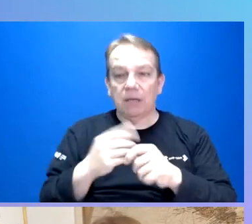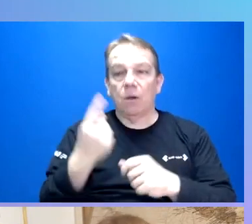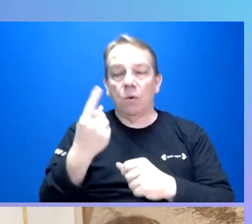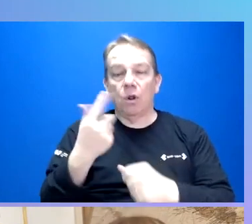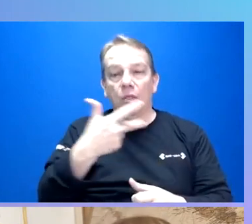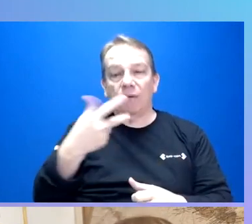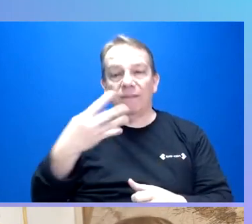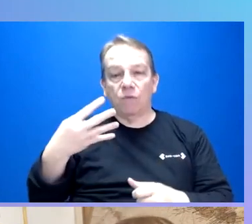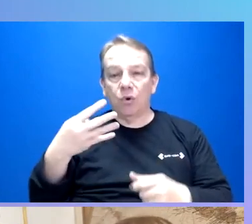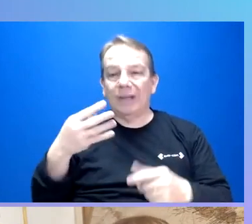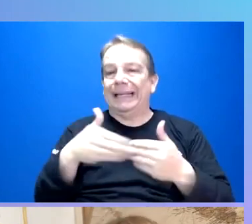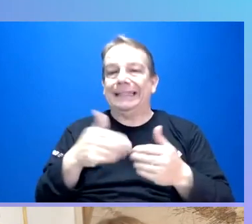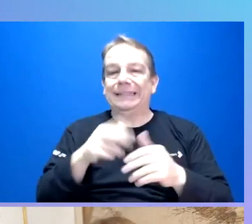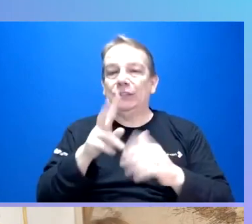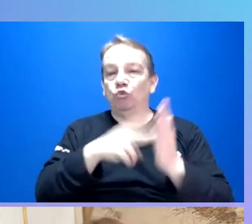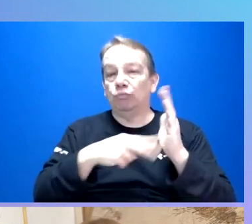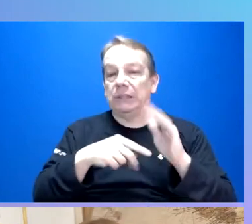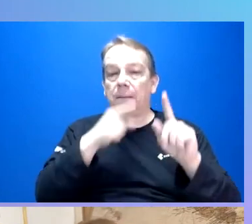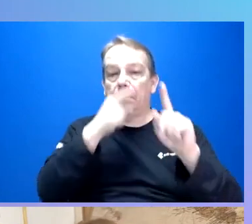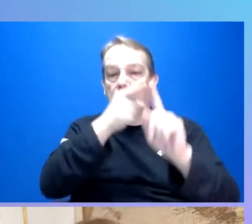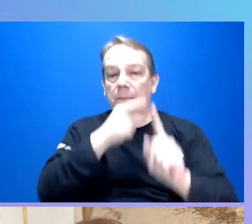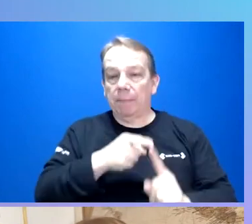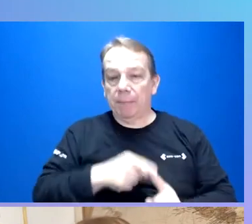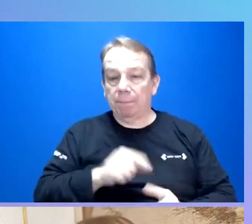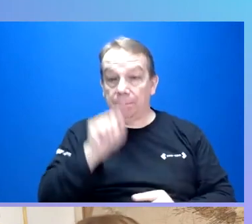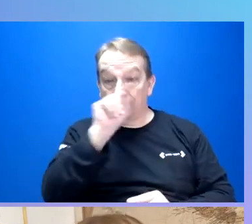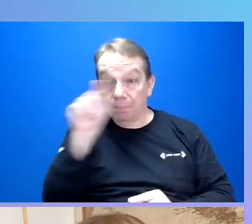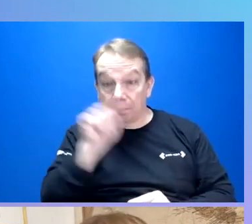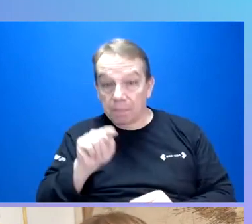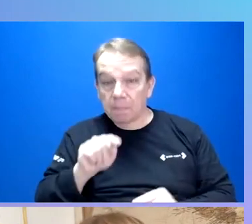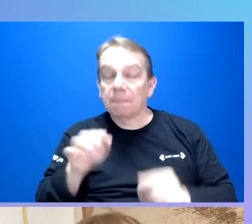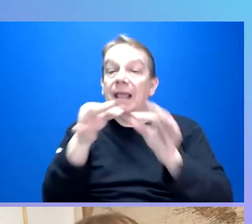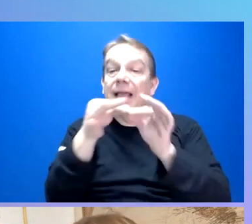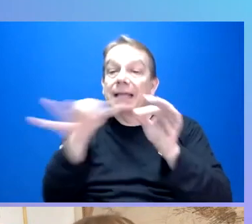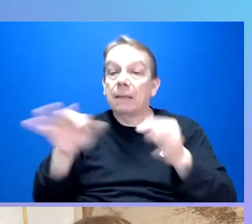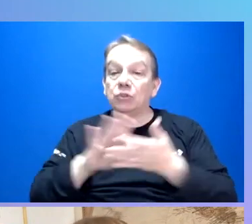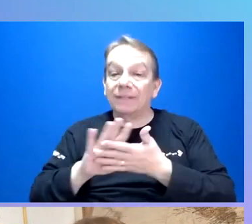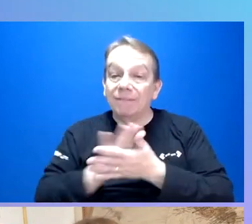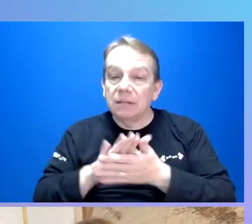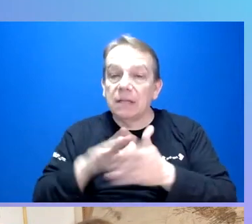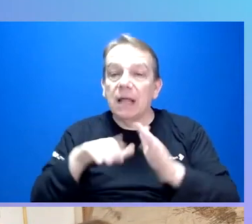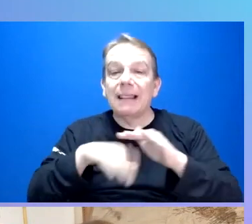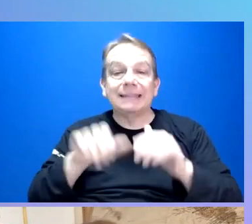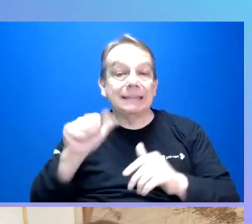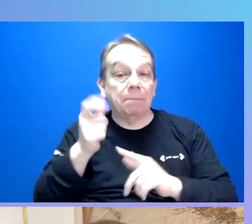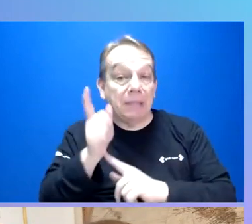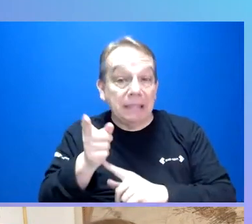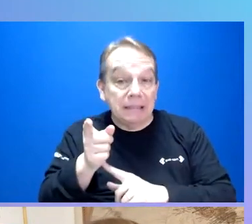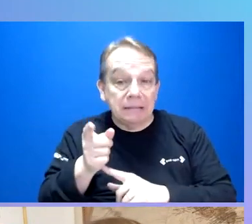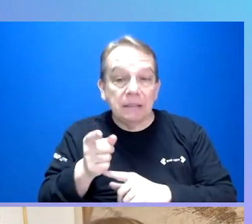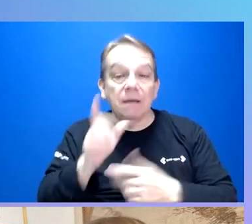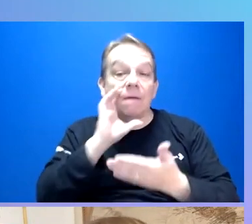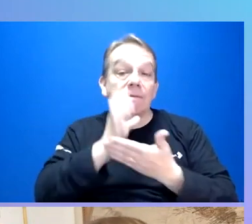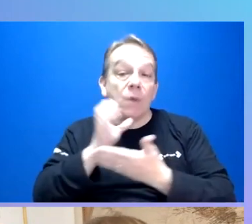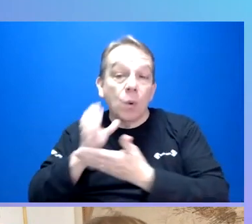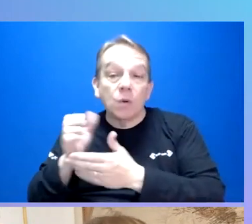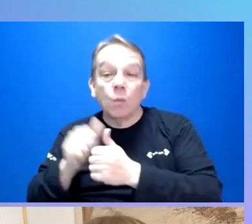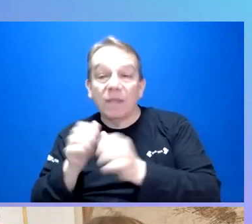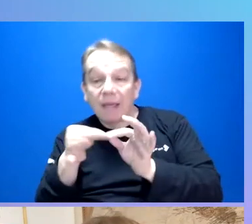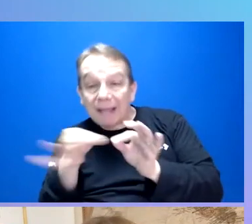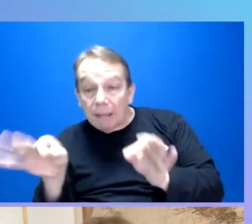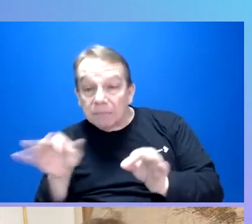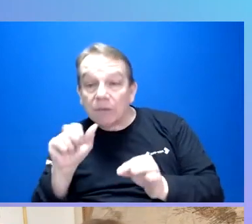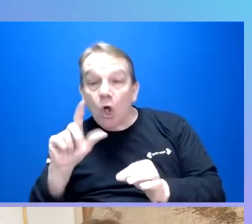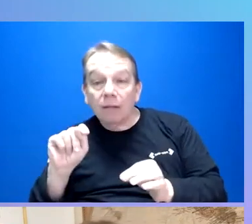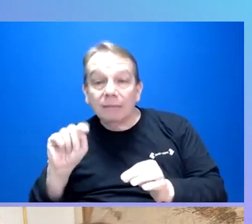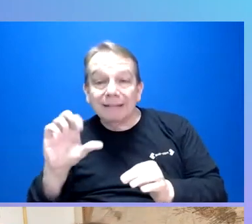4 easy-to-read bullet points. We had caption videos all under 10 minutes, photos with captions and alt